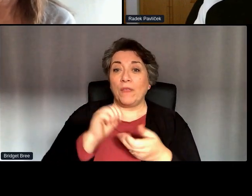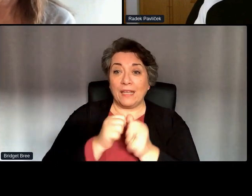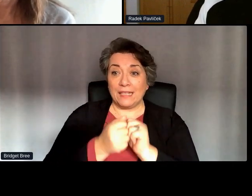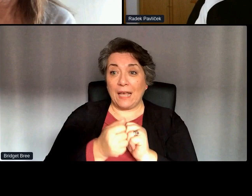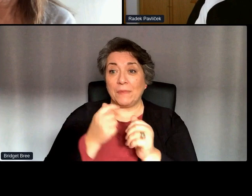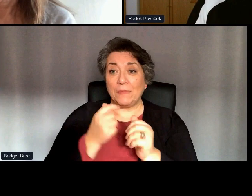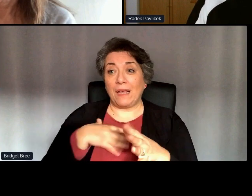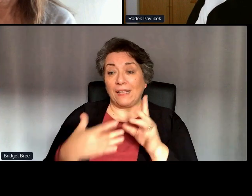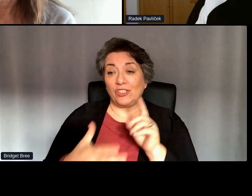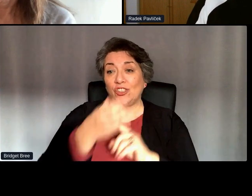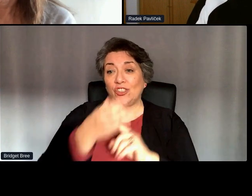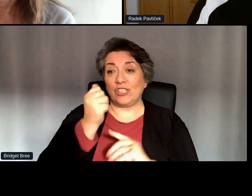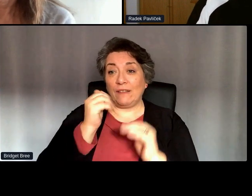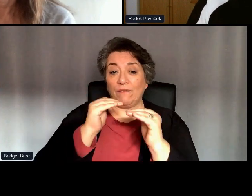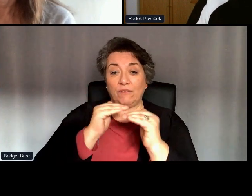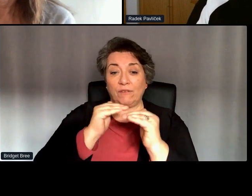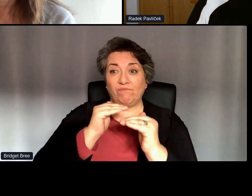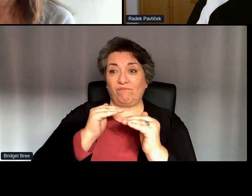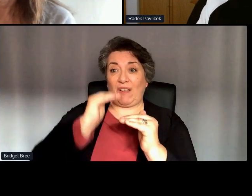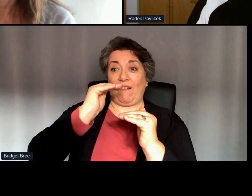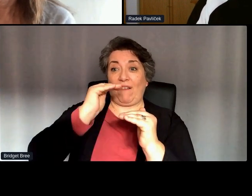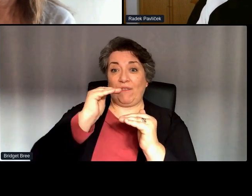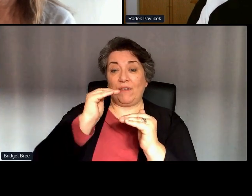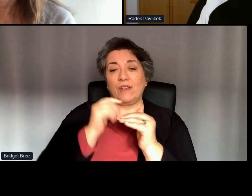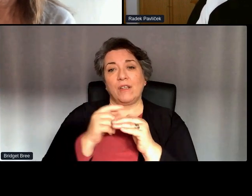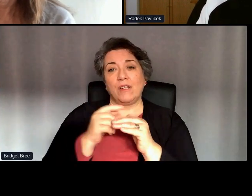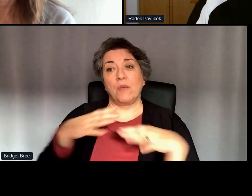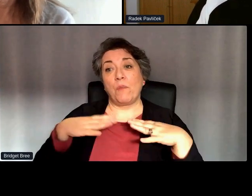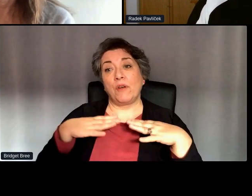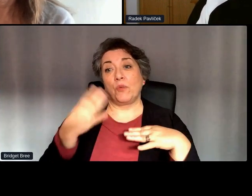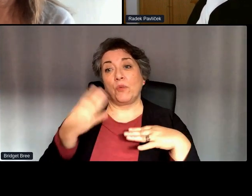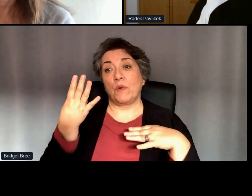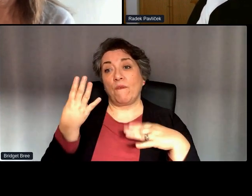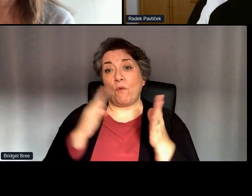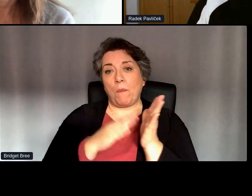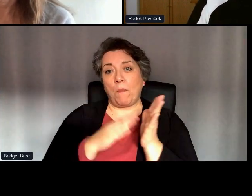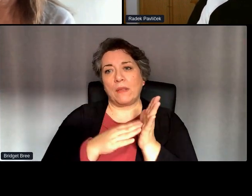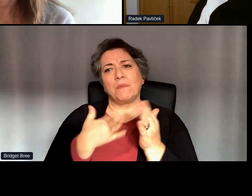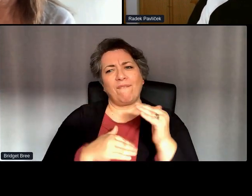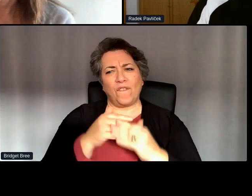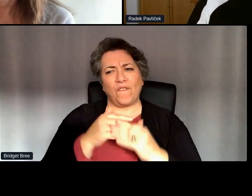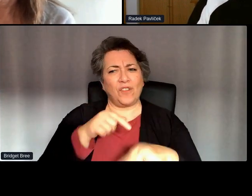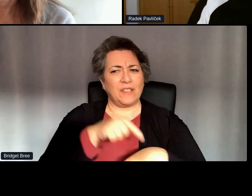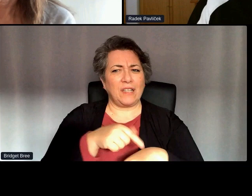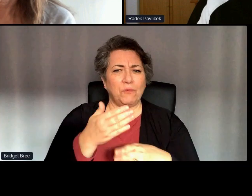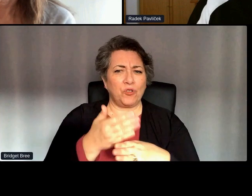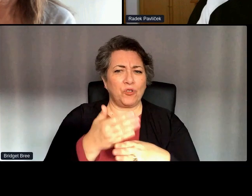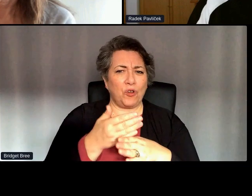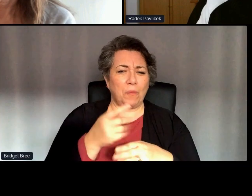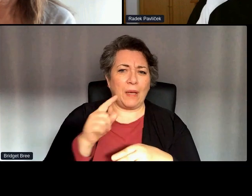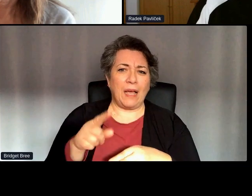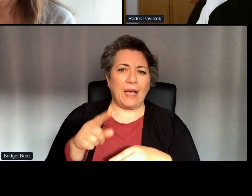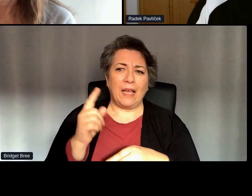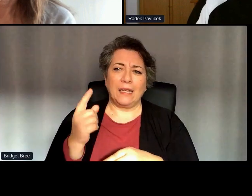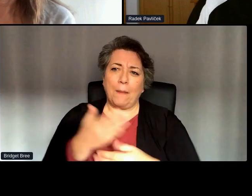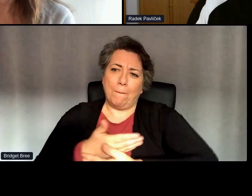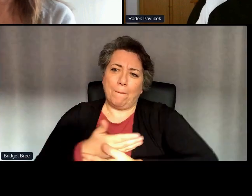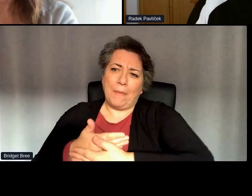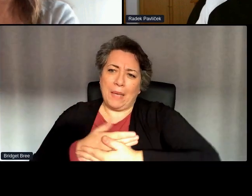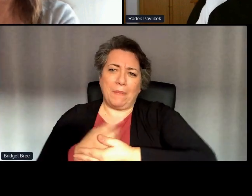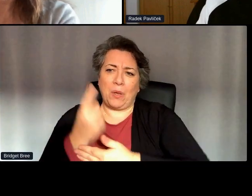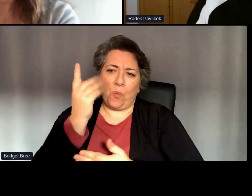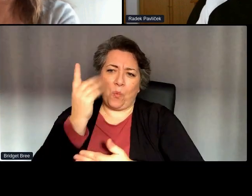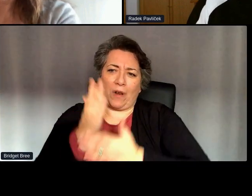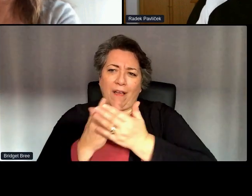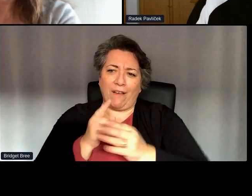WAS, I prepared, I think it was like 4 months, but I had a full-time job and a 9-month-old, 1 year and a half baby.